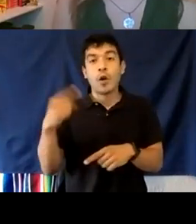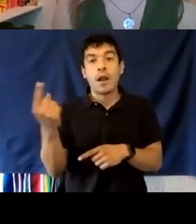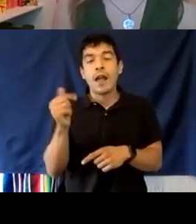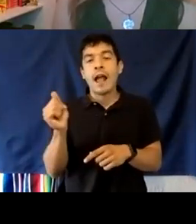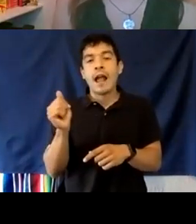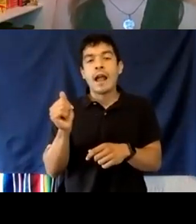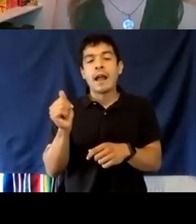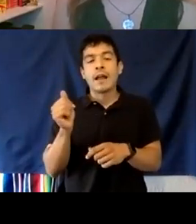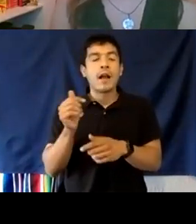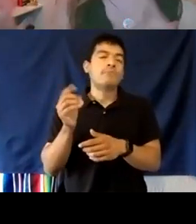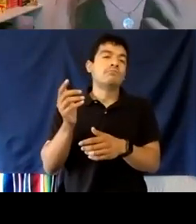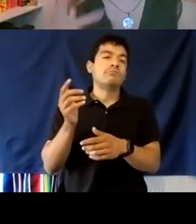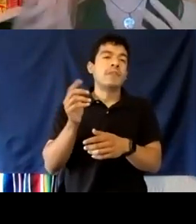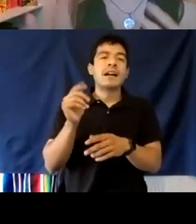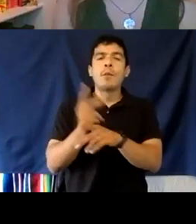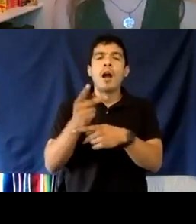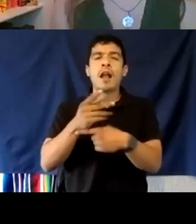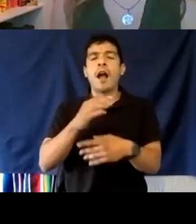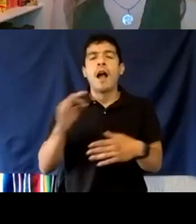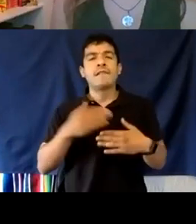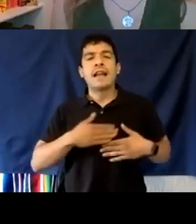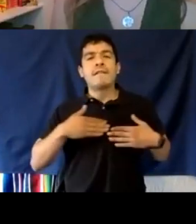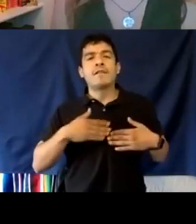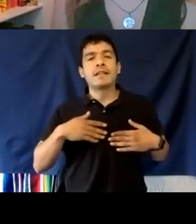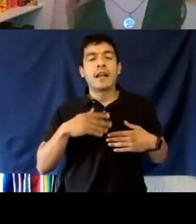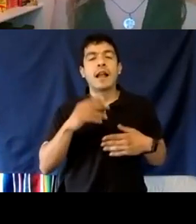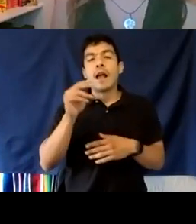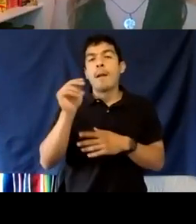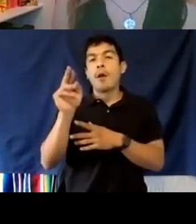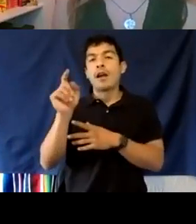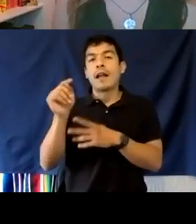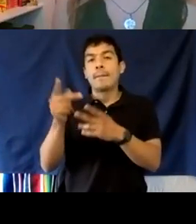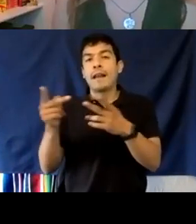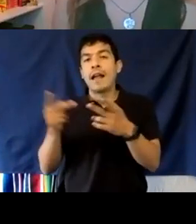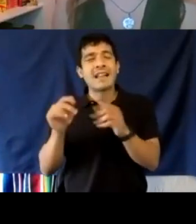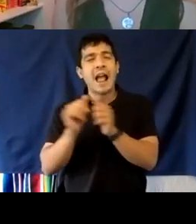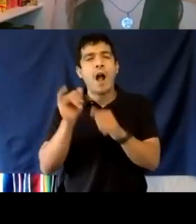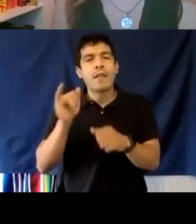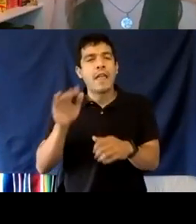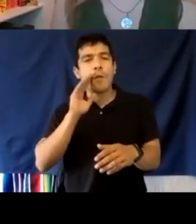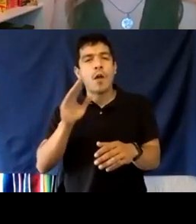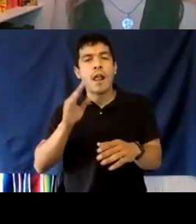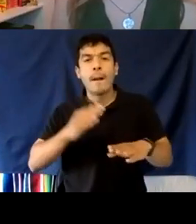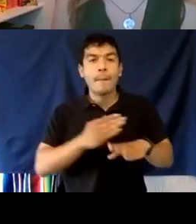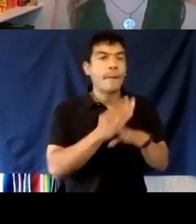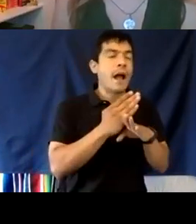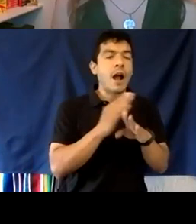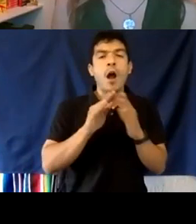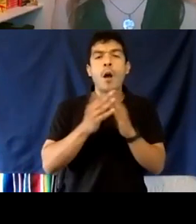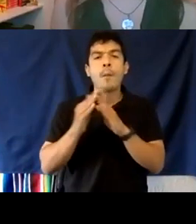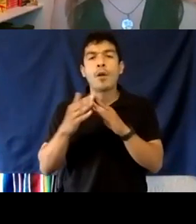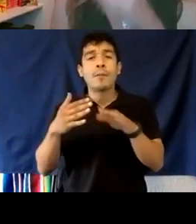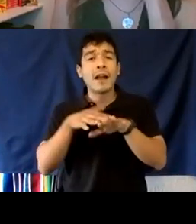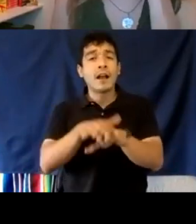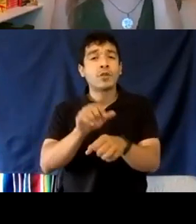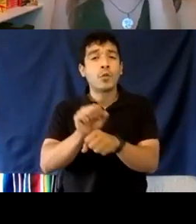the entertainment marketplace, and how that gets in the way of community engagement work that is such a deeply, deeply held value and ethos in